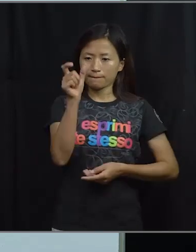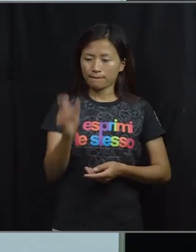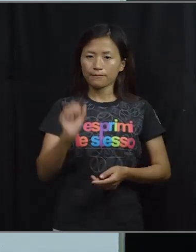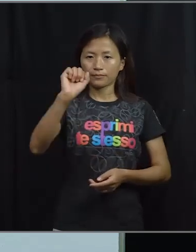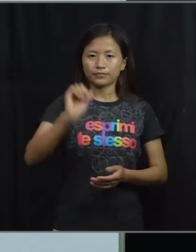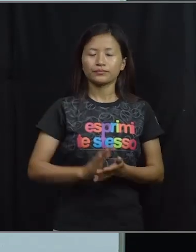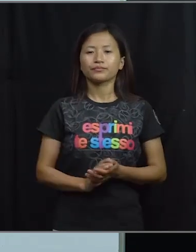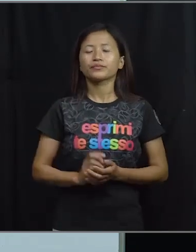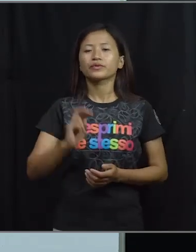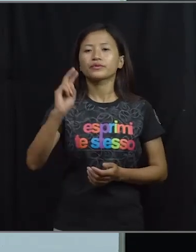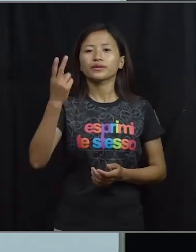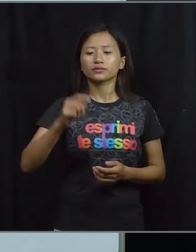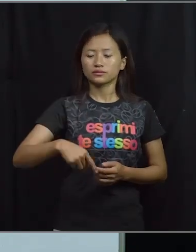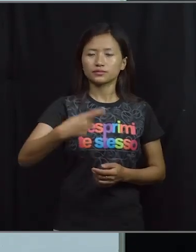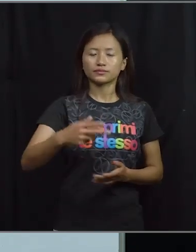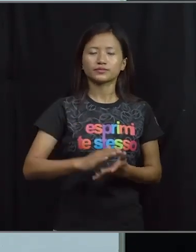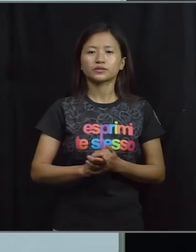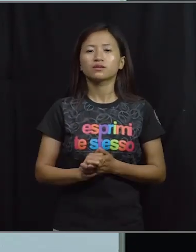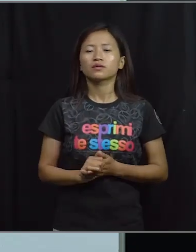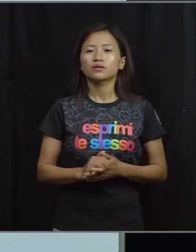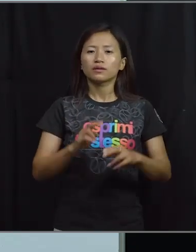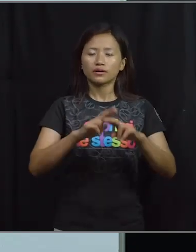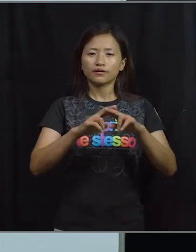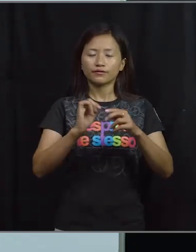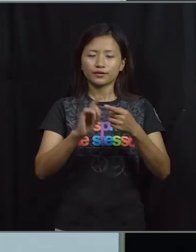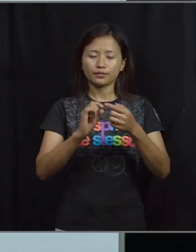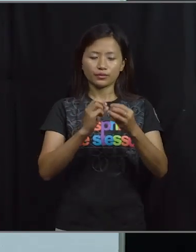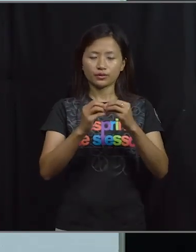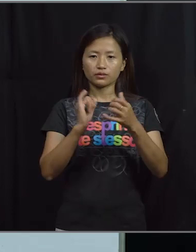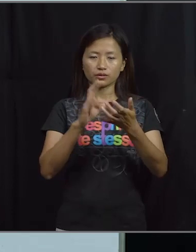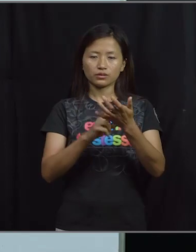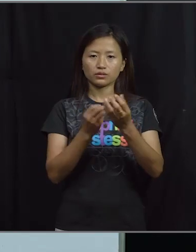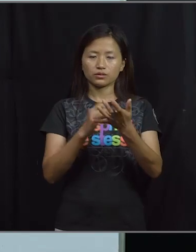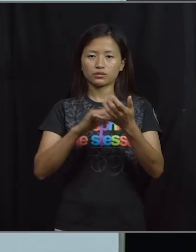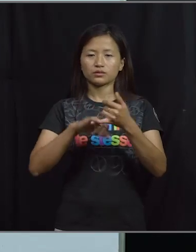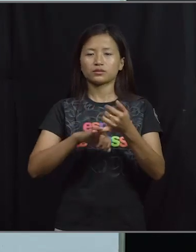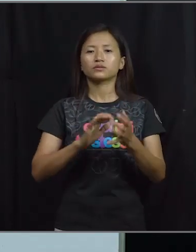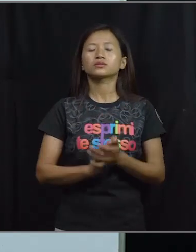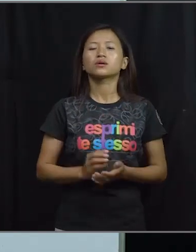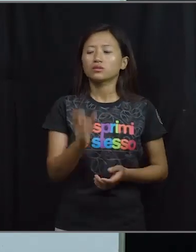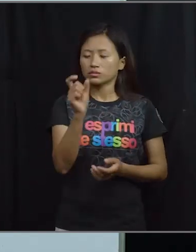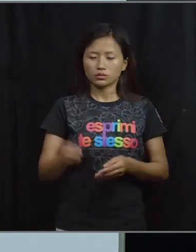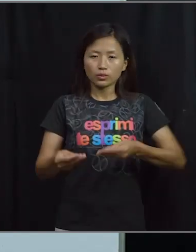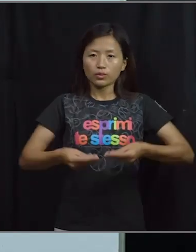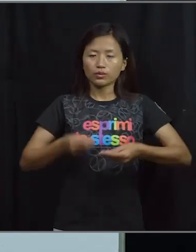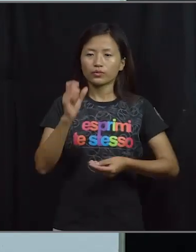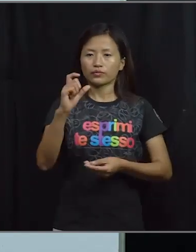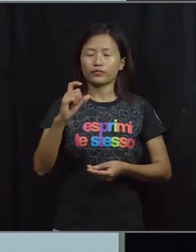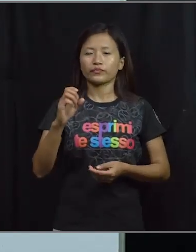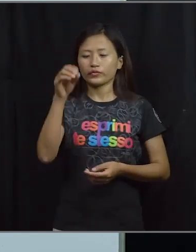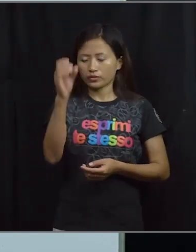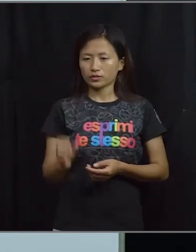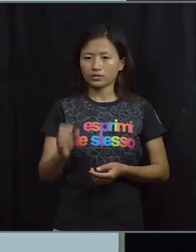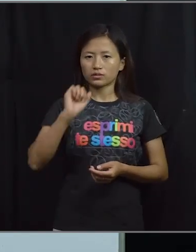next category is Fabian entrepreneurs. Fabian entrepreneurs are those entrepreneurs who are very careful